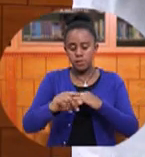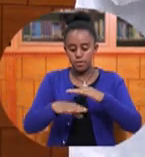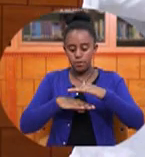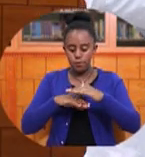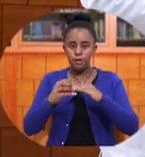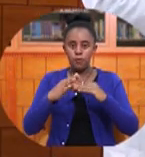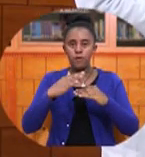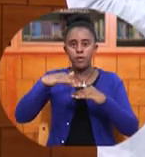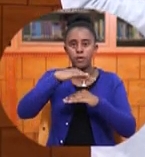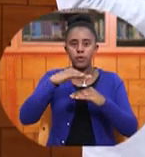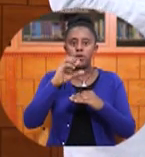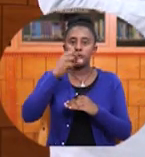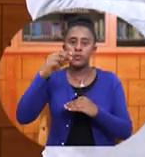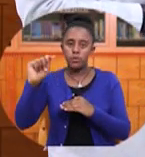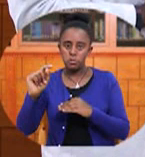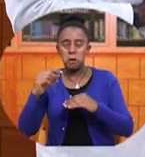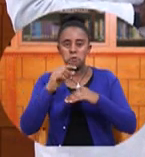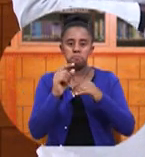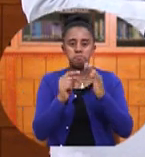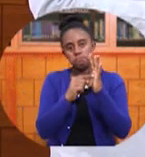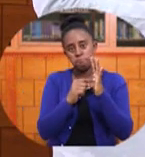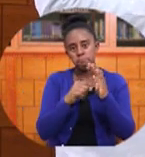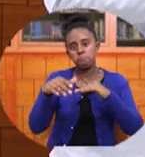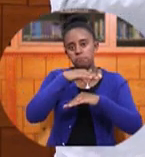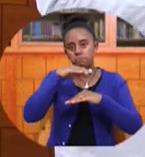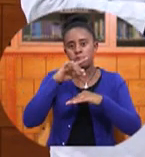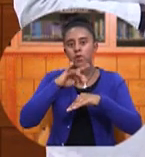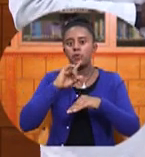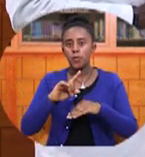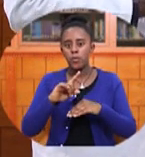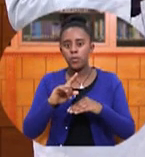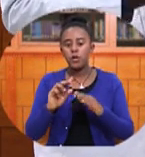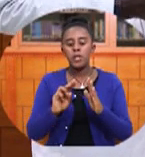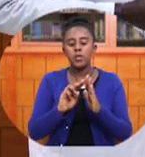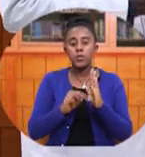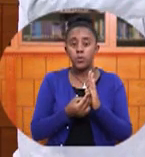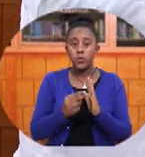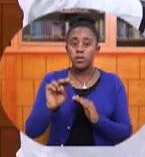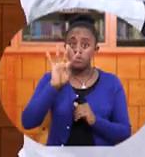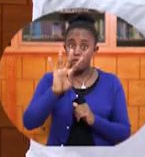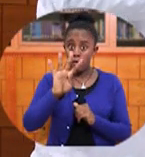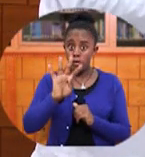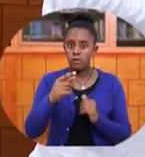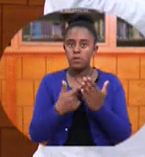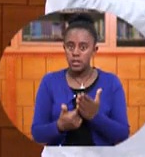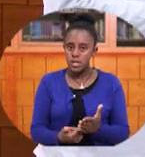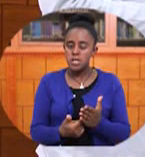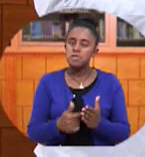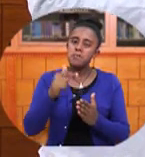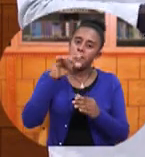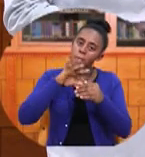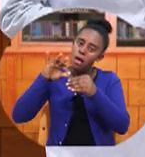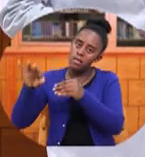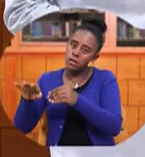above the ground to the shoot system of a plant. Unit 4 is talking about these